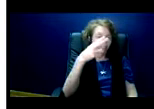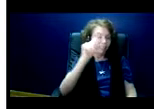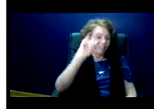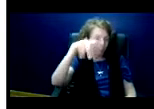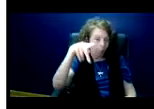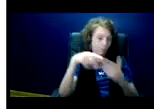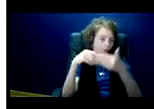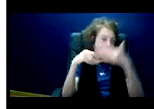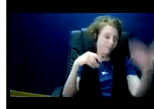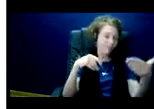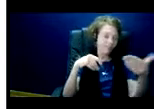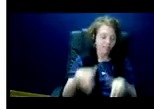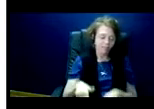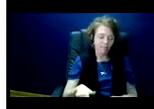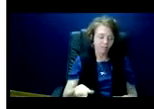next slide.